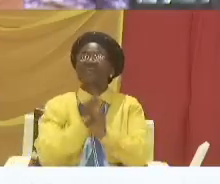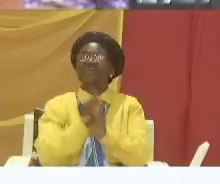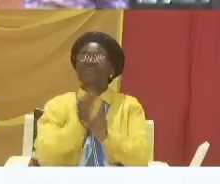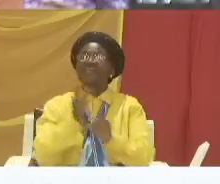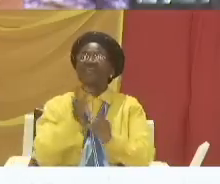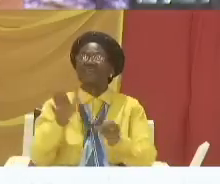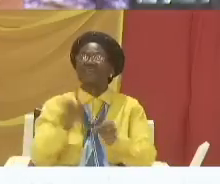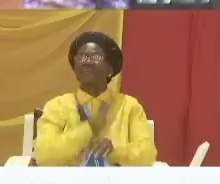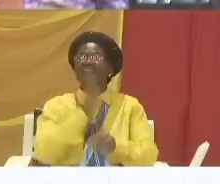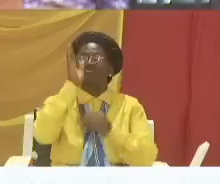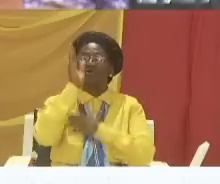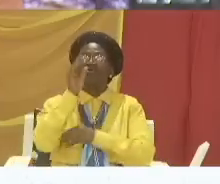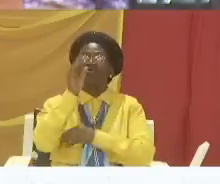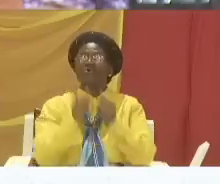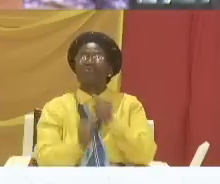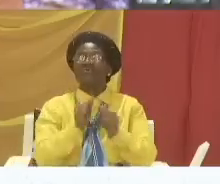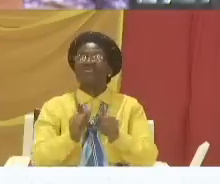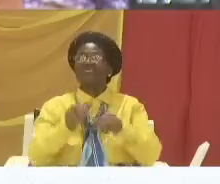which